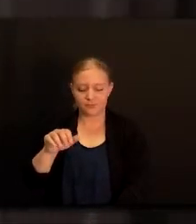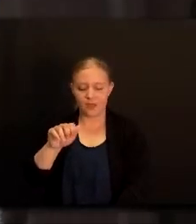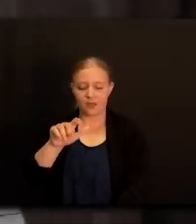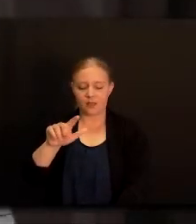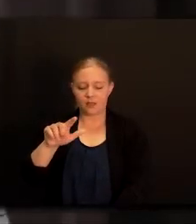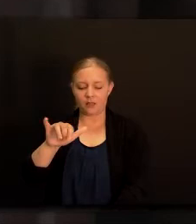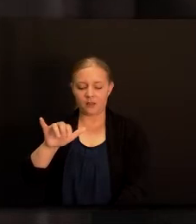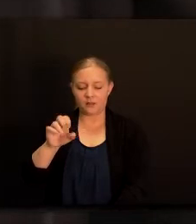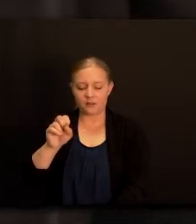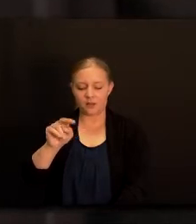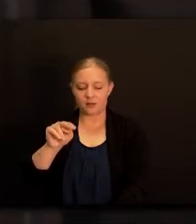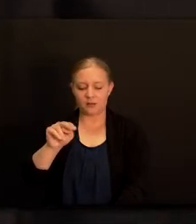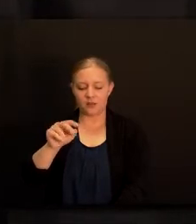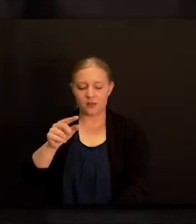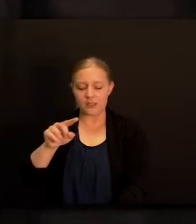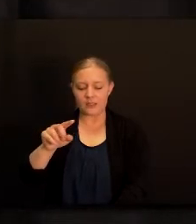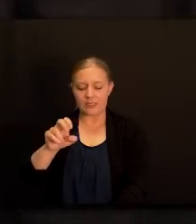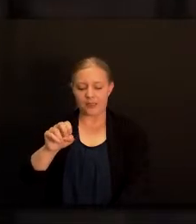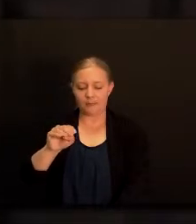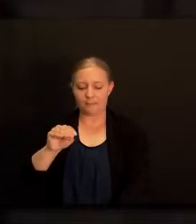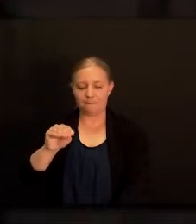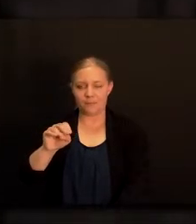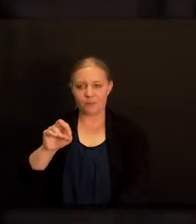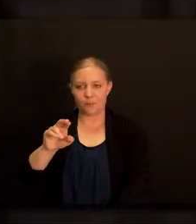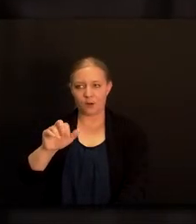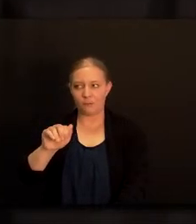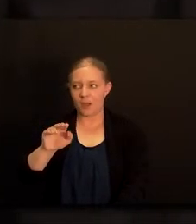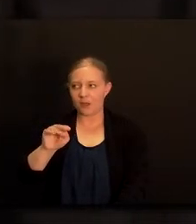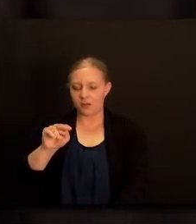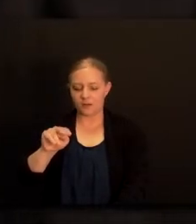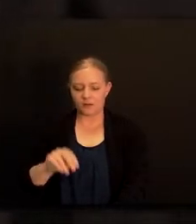Allison Grace Zimmerman.